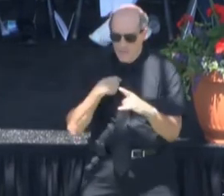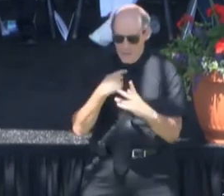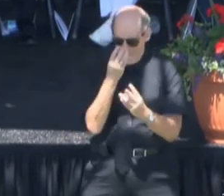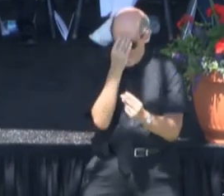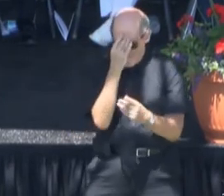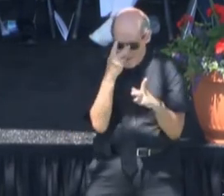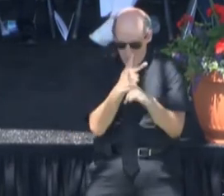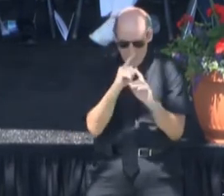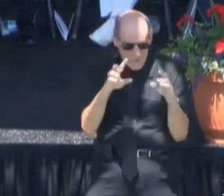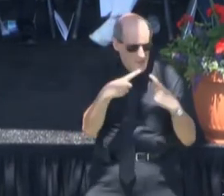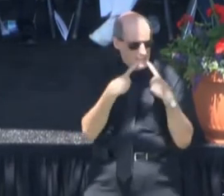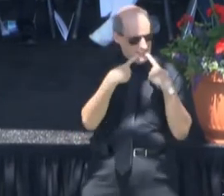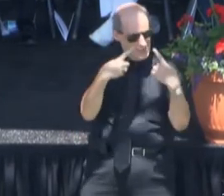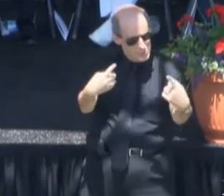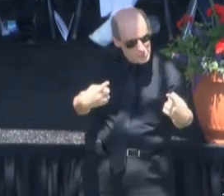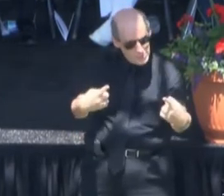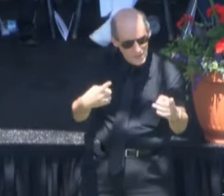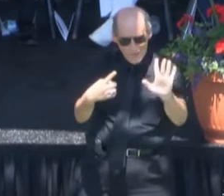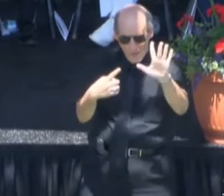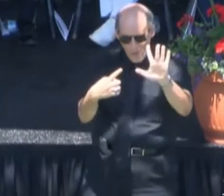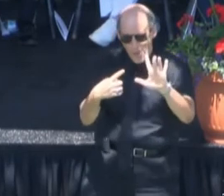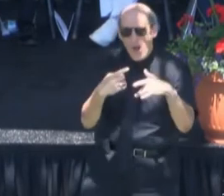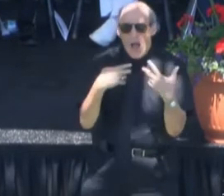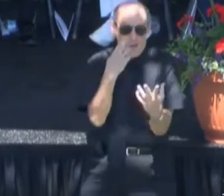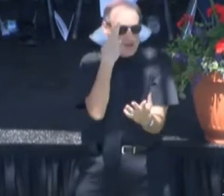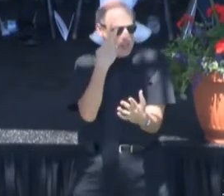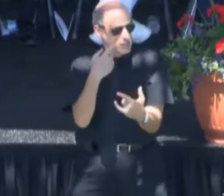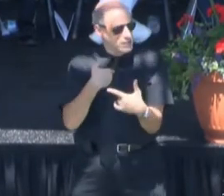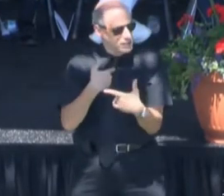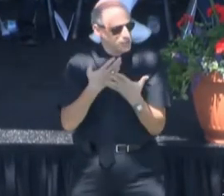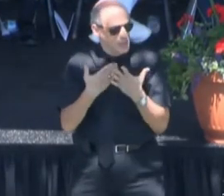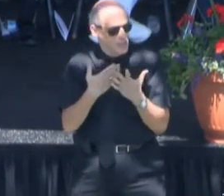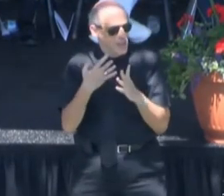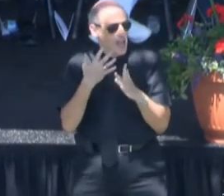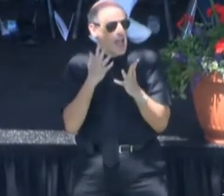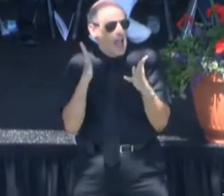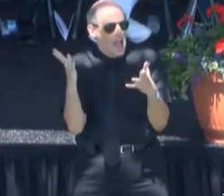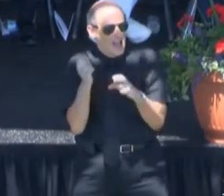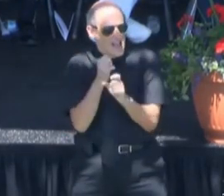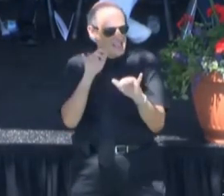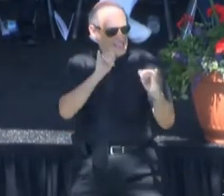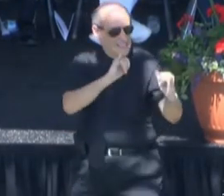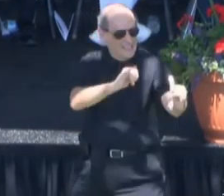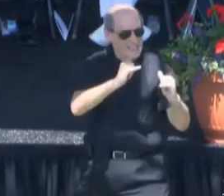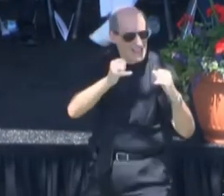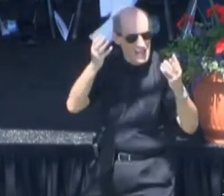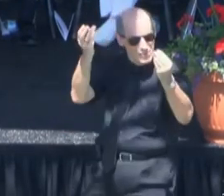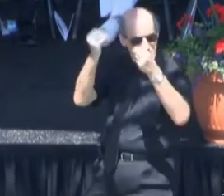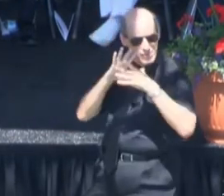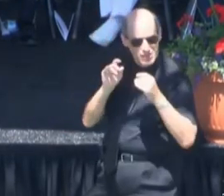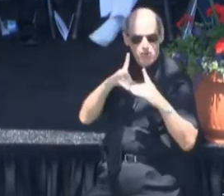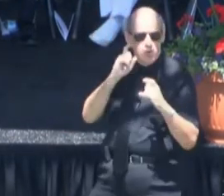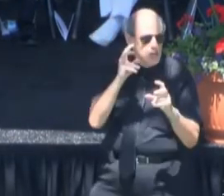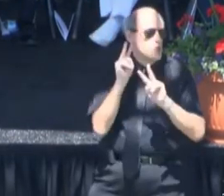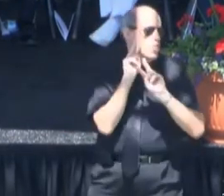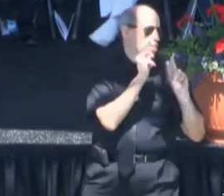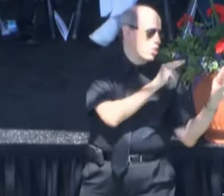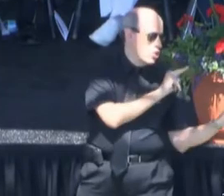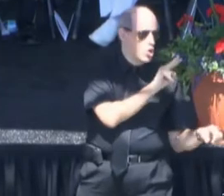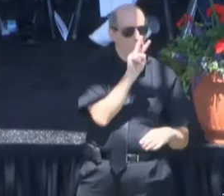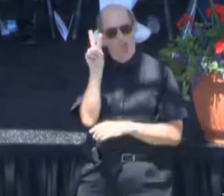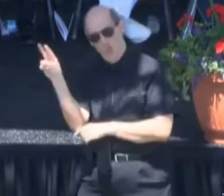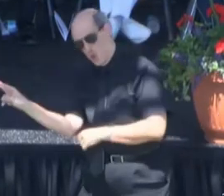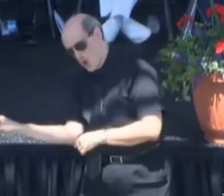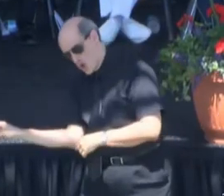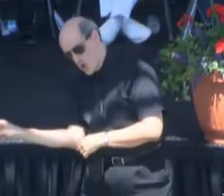some thoughts to say what I would say here this morning, I realized that I may have received the same message that you guys did. I really did write down you need to look to your left and look to your